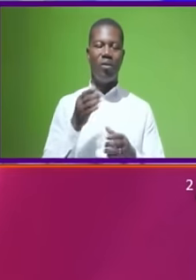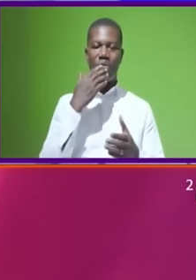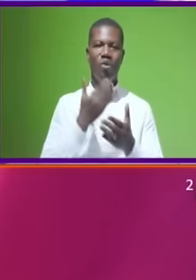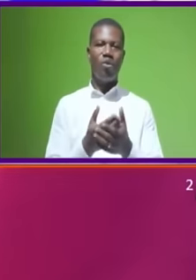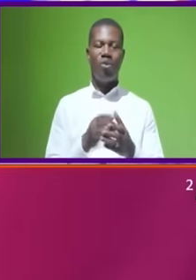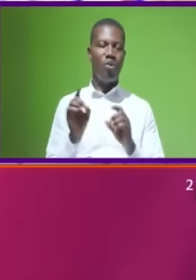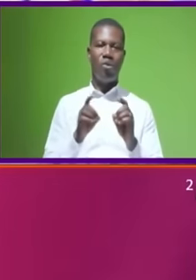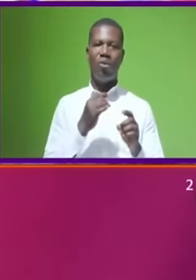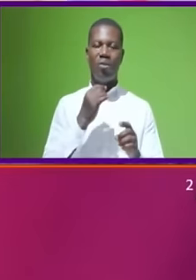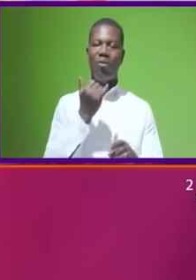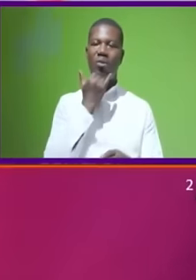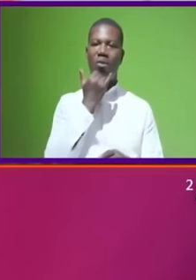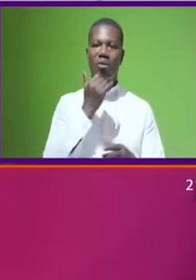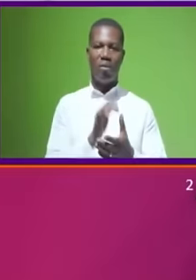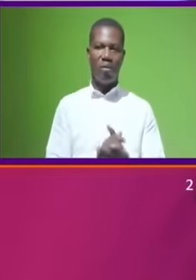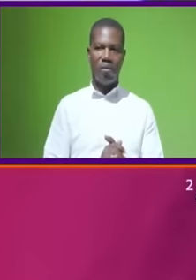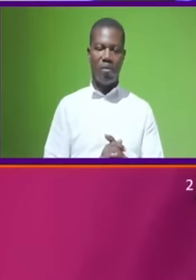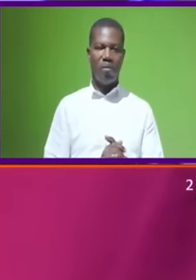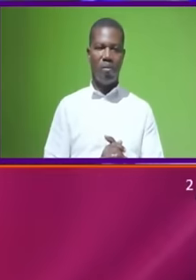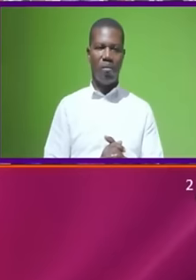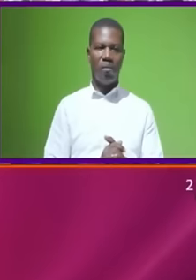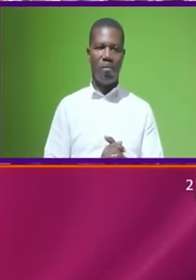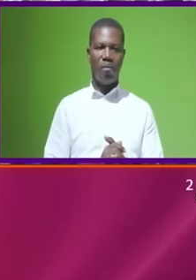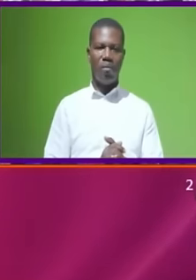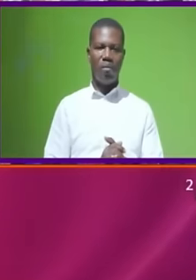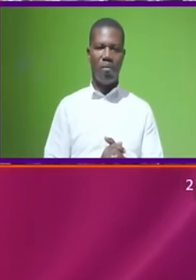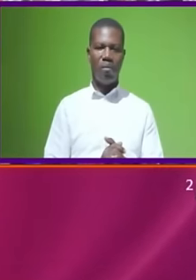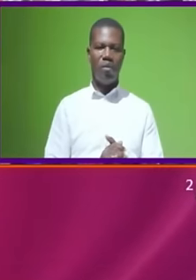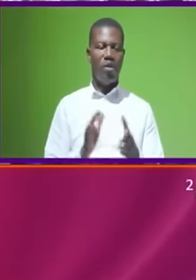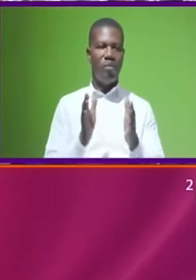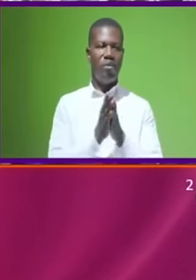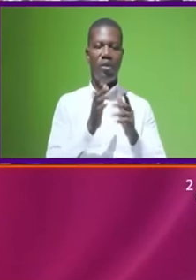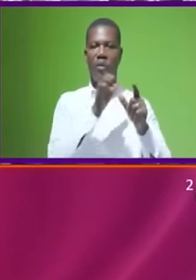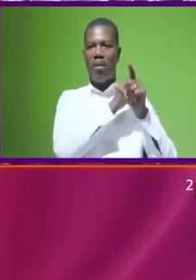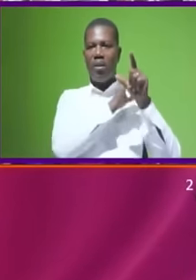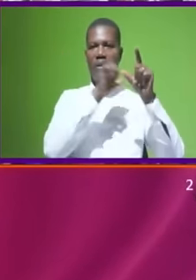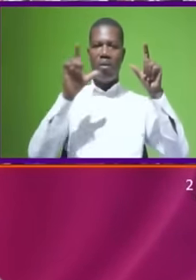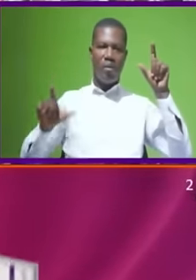Please do not do that. Praise the Lord.